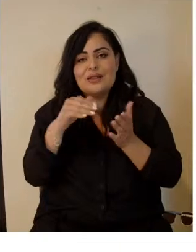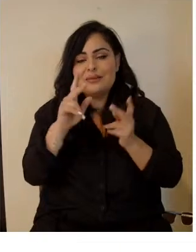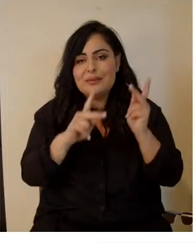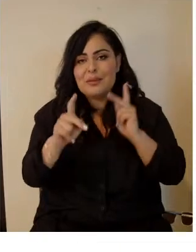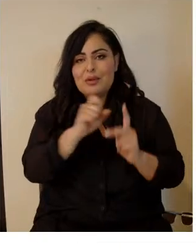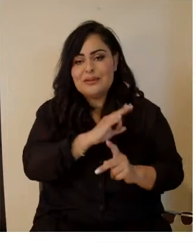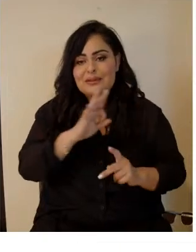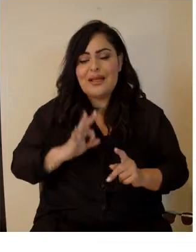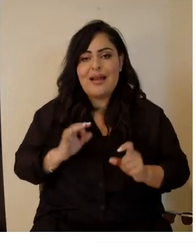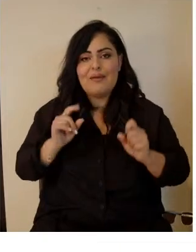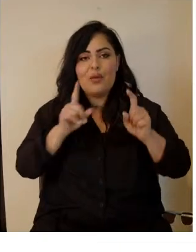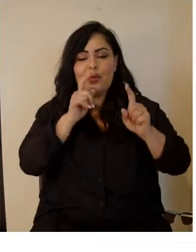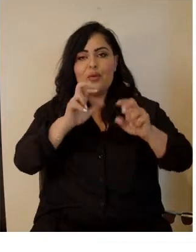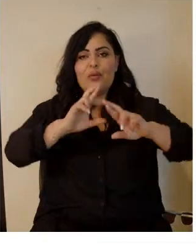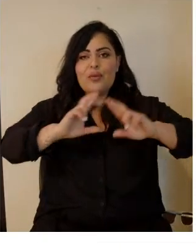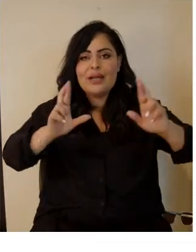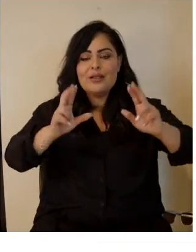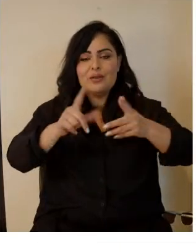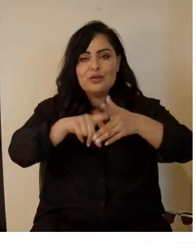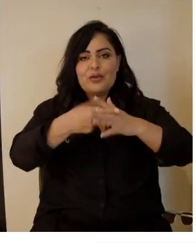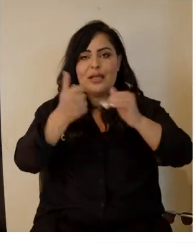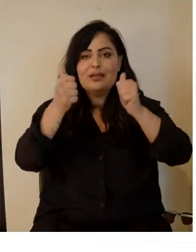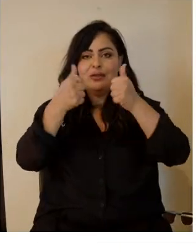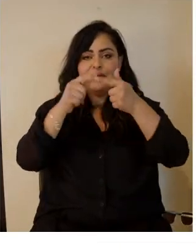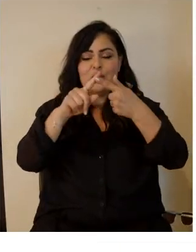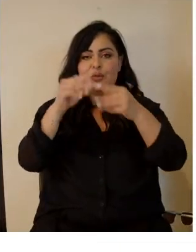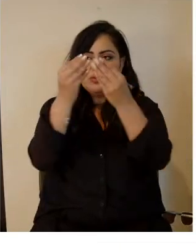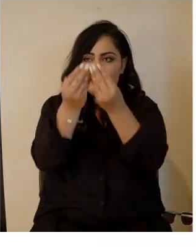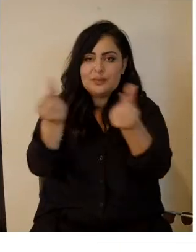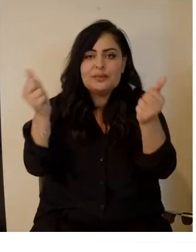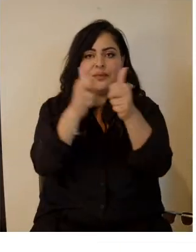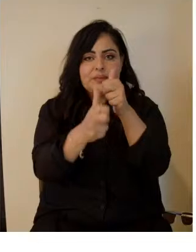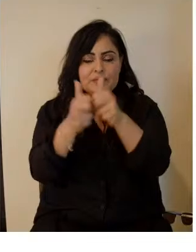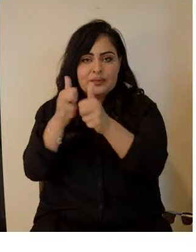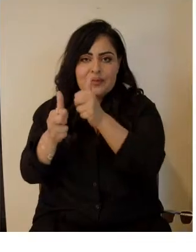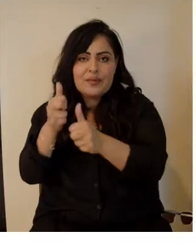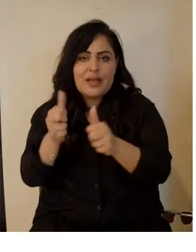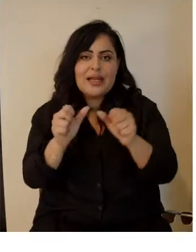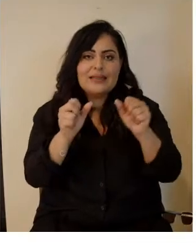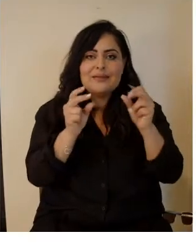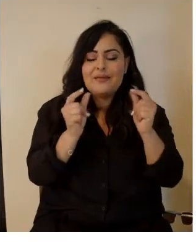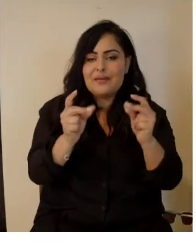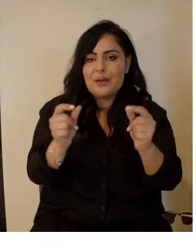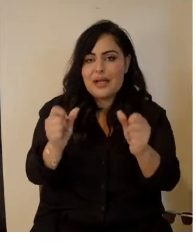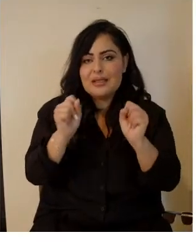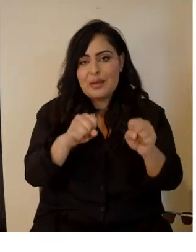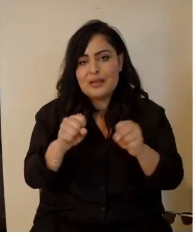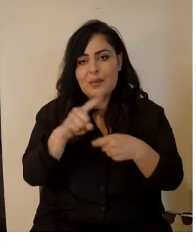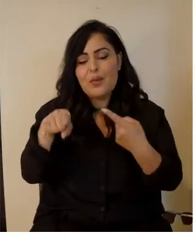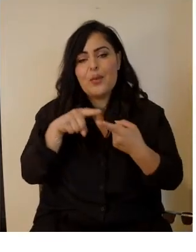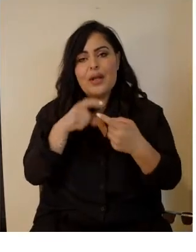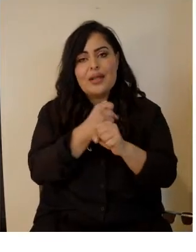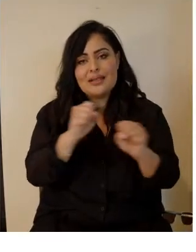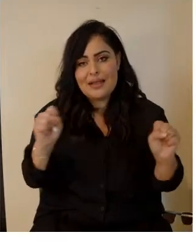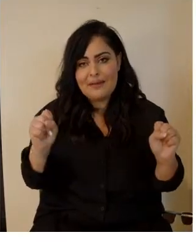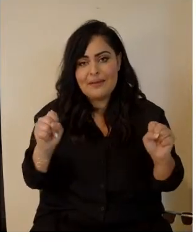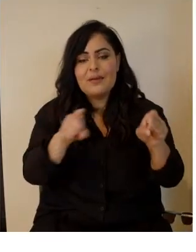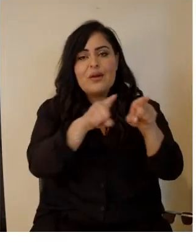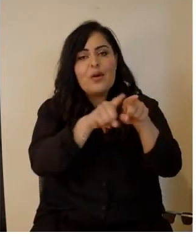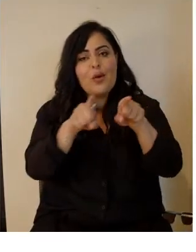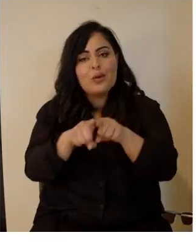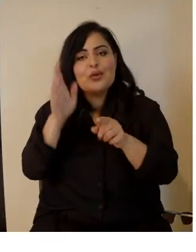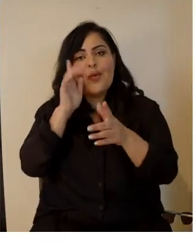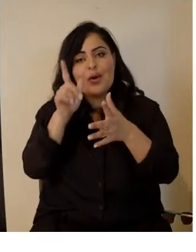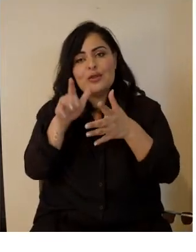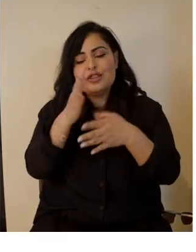currently deployed, trying to re-energize as many customers as we can, as quickly as we can once it's safe. I can also share